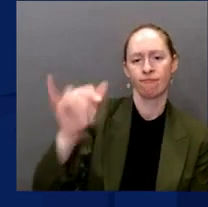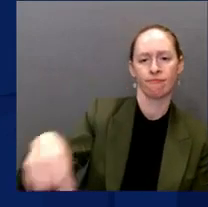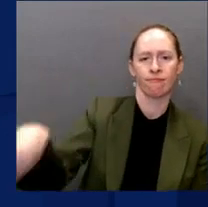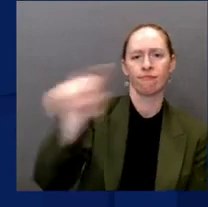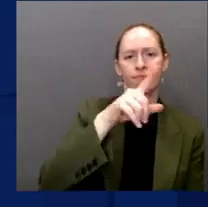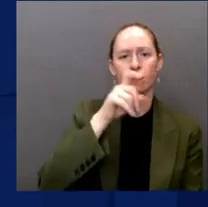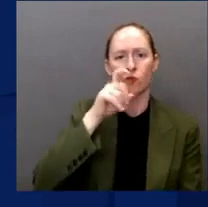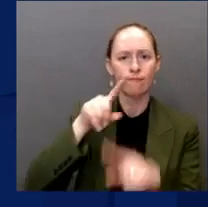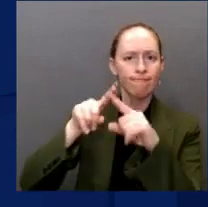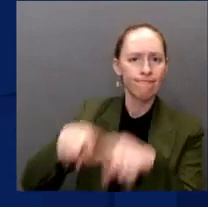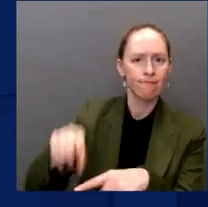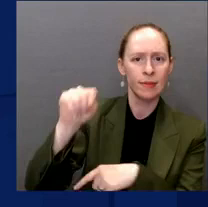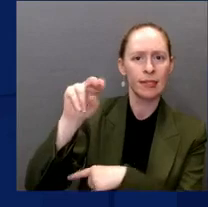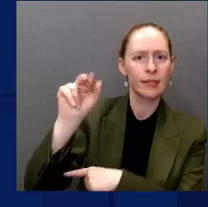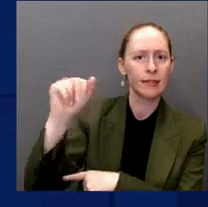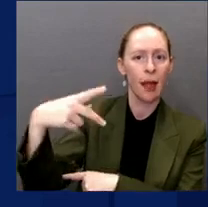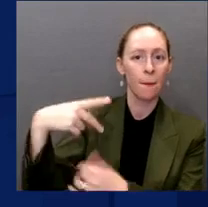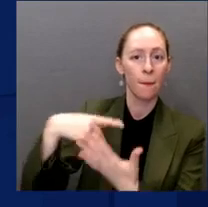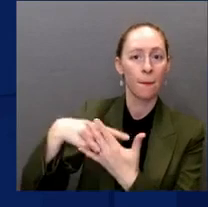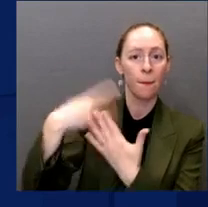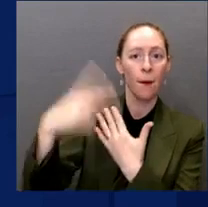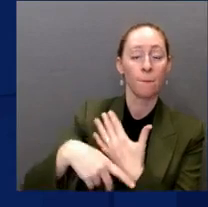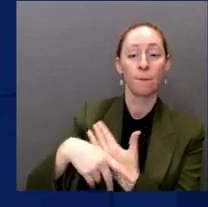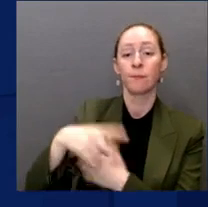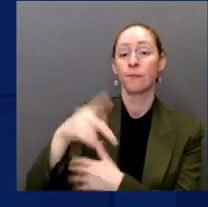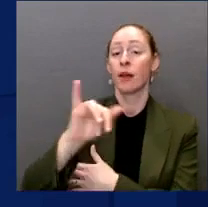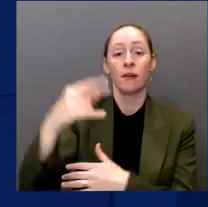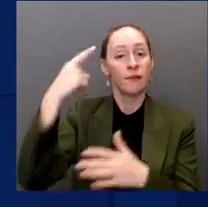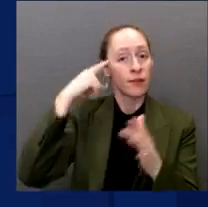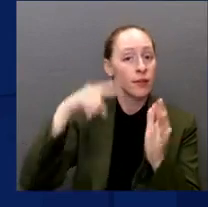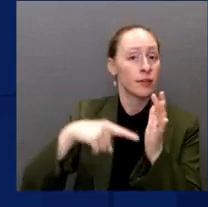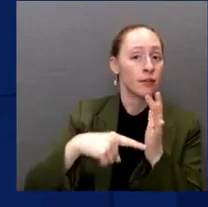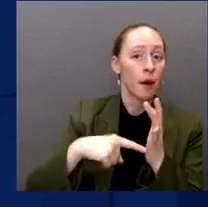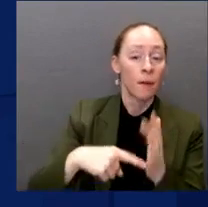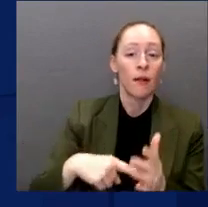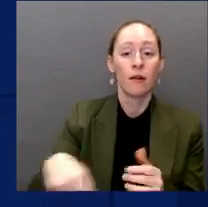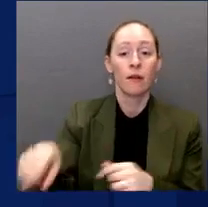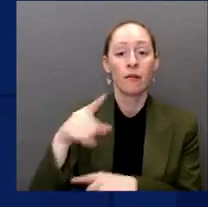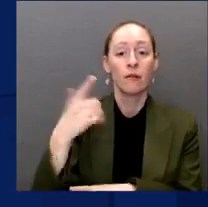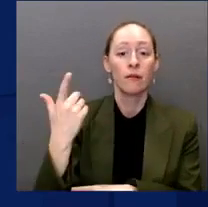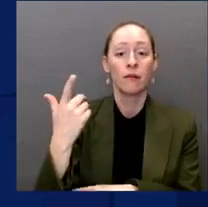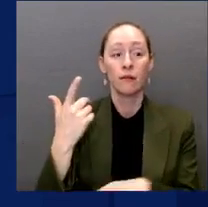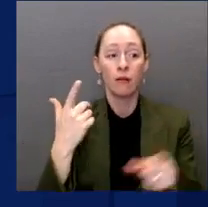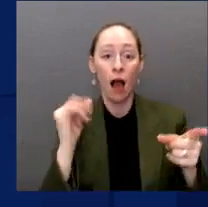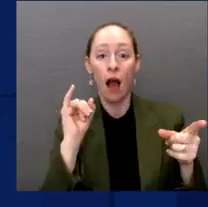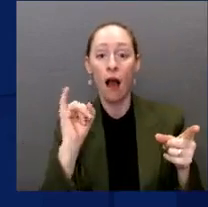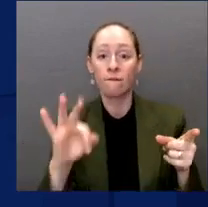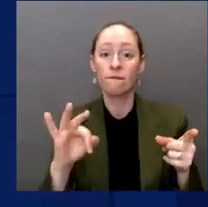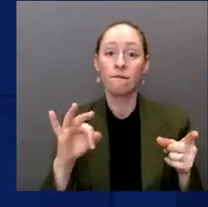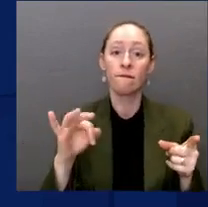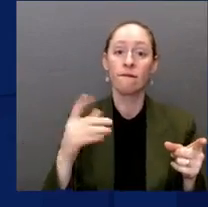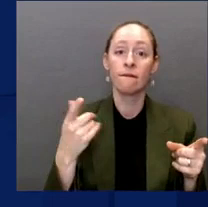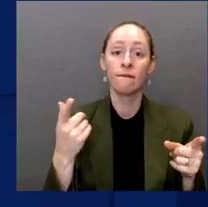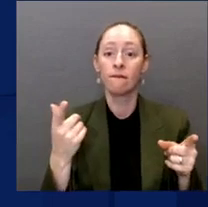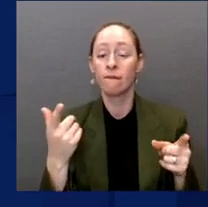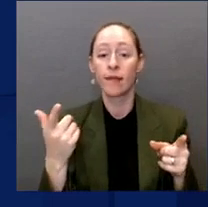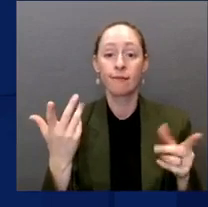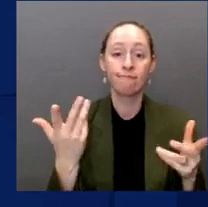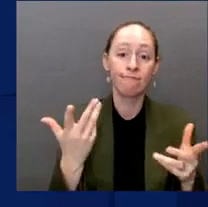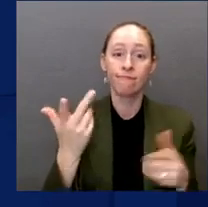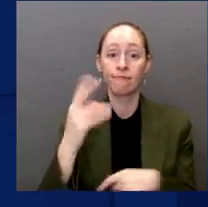discounts to purchase quality foods, fruits, and vegetables. This is personal to each of us. It touches all of